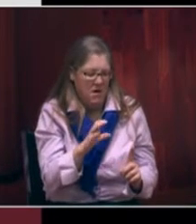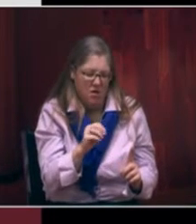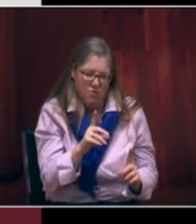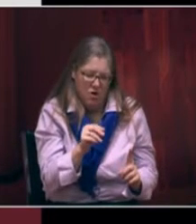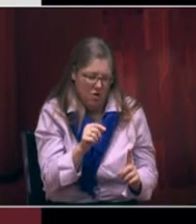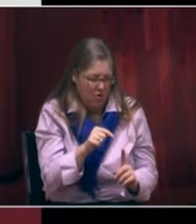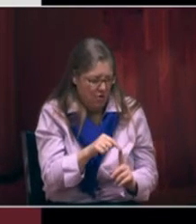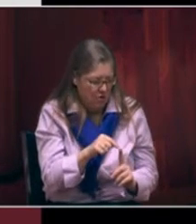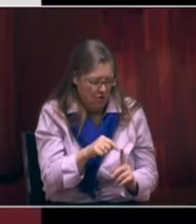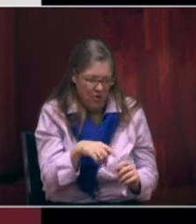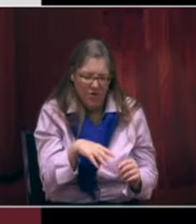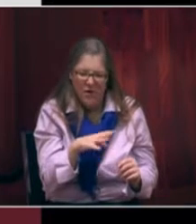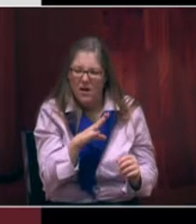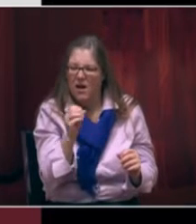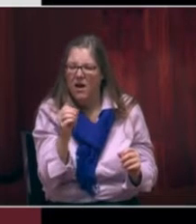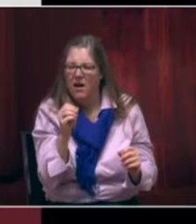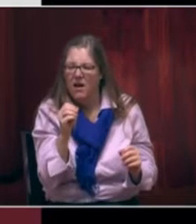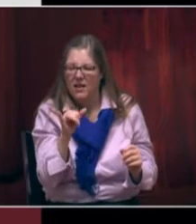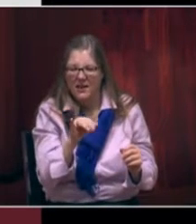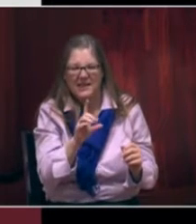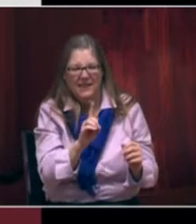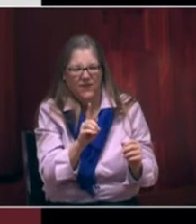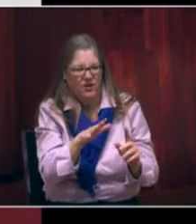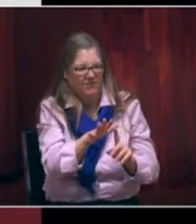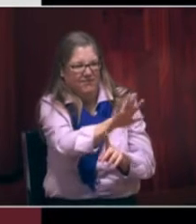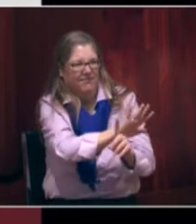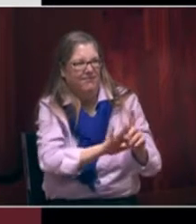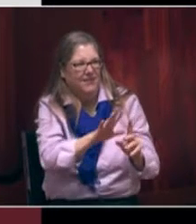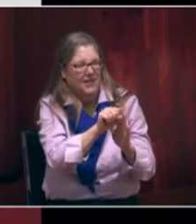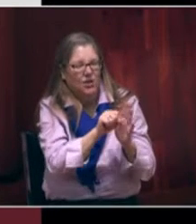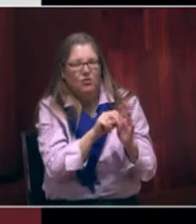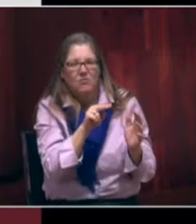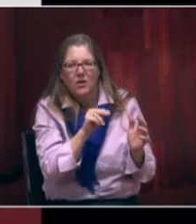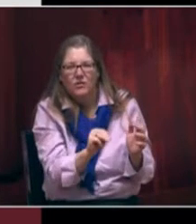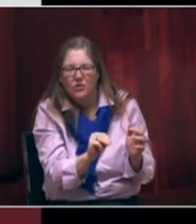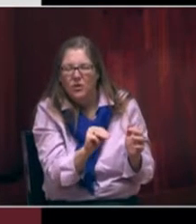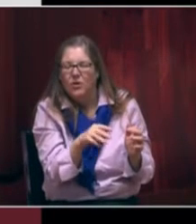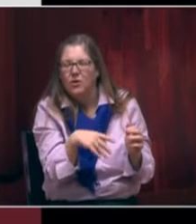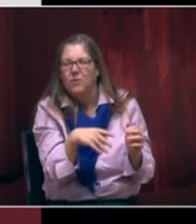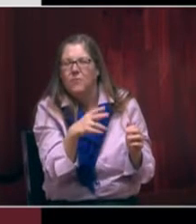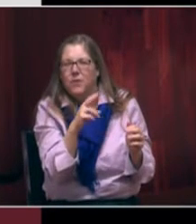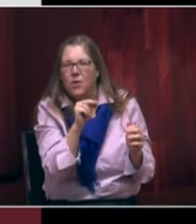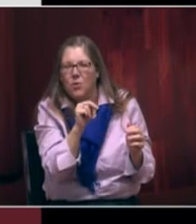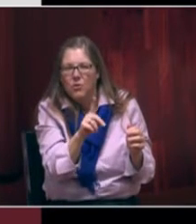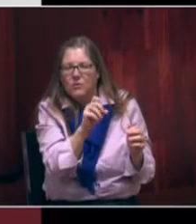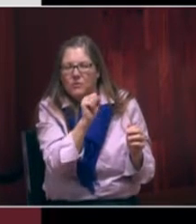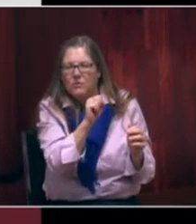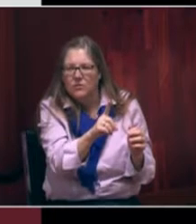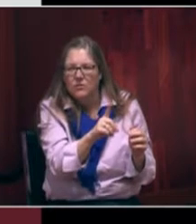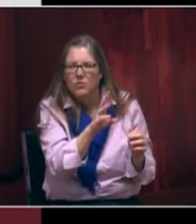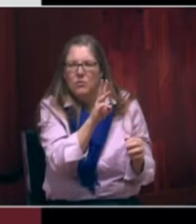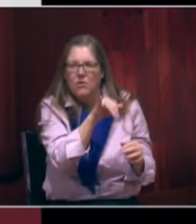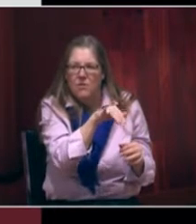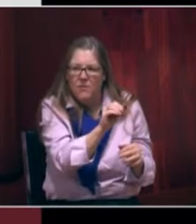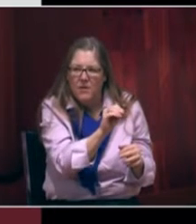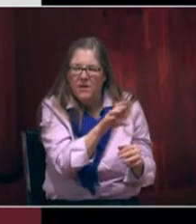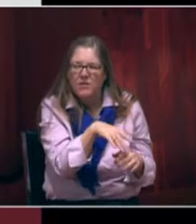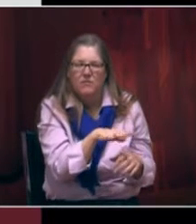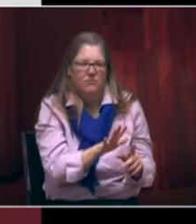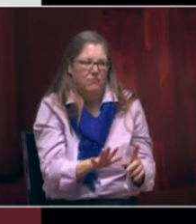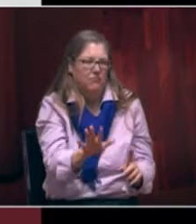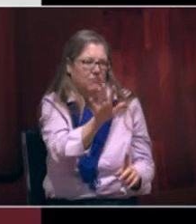states that Denver Record Center serves, so we're talking New Mexico, North Dakota, South Dakota, Wyoming,